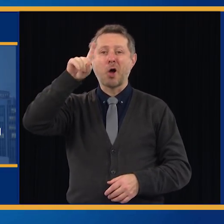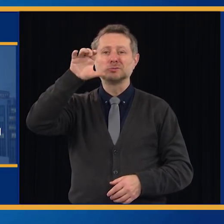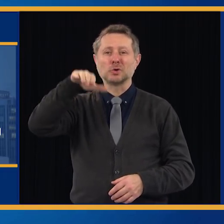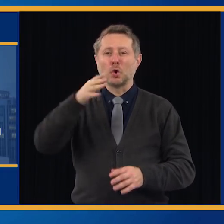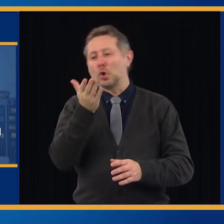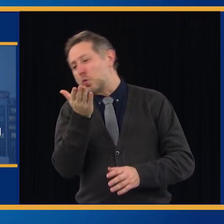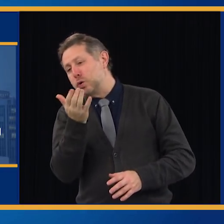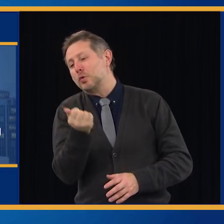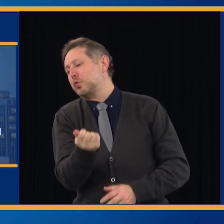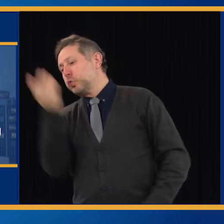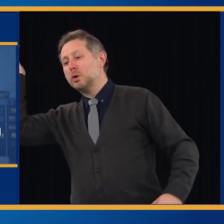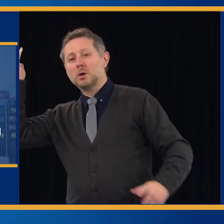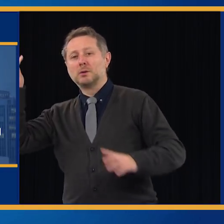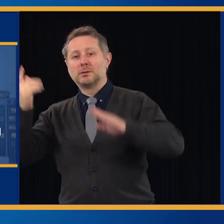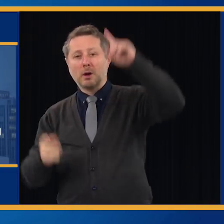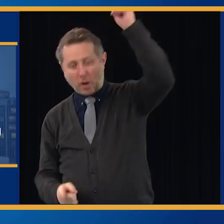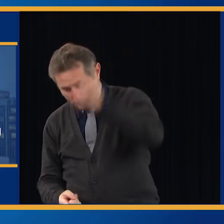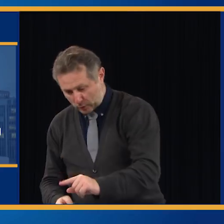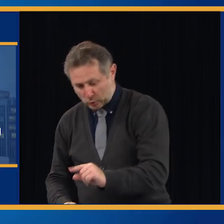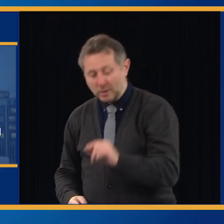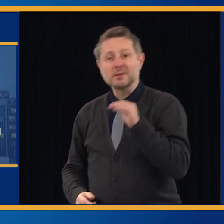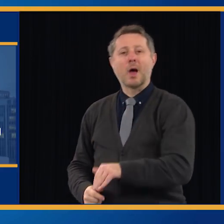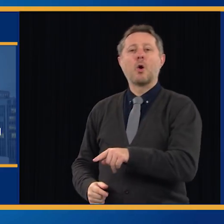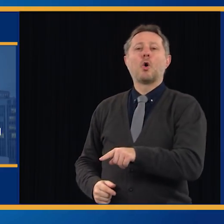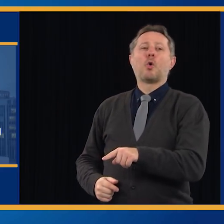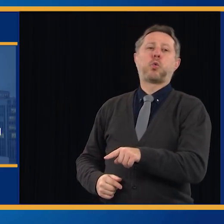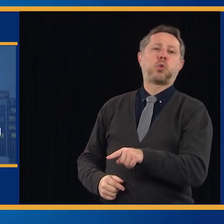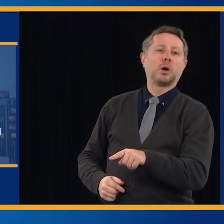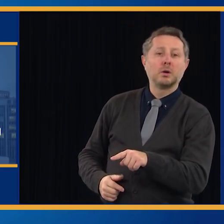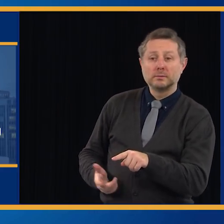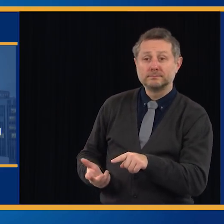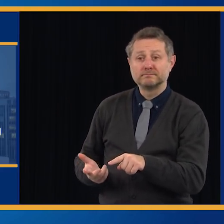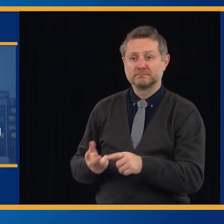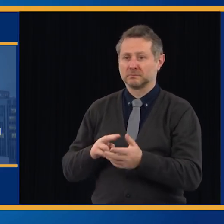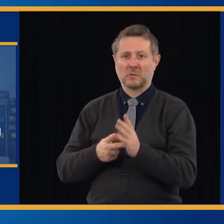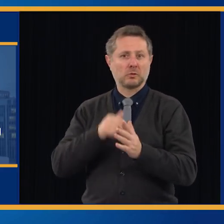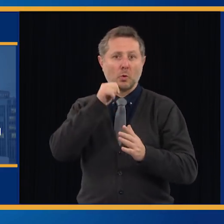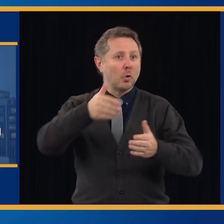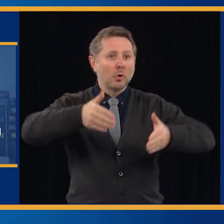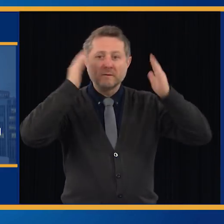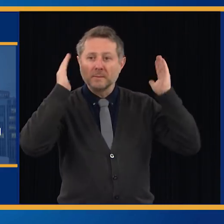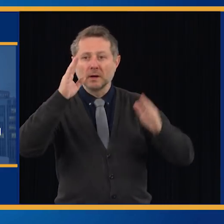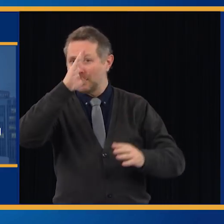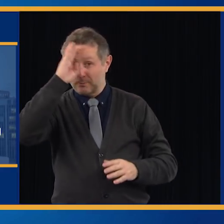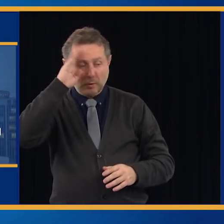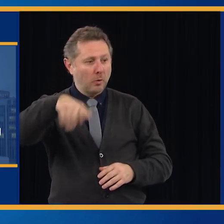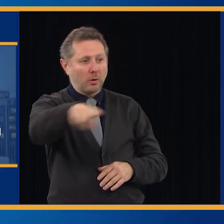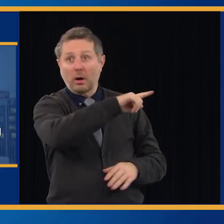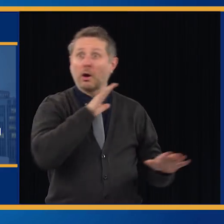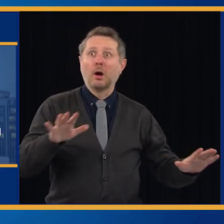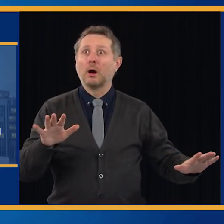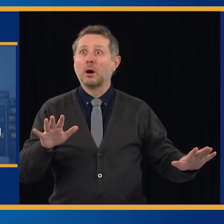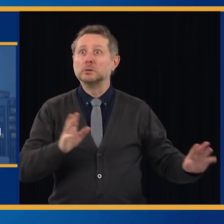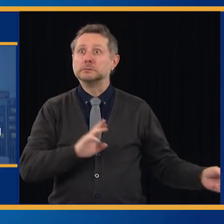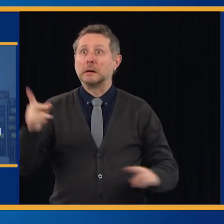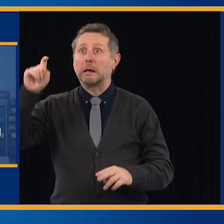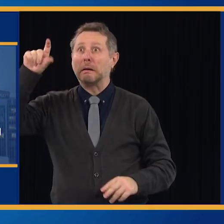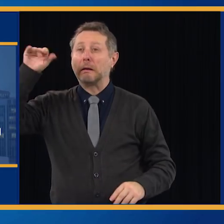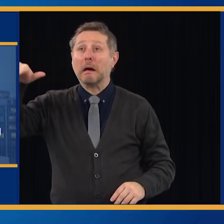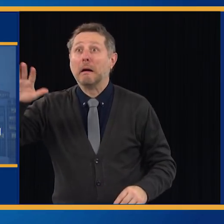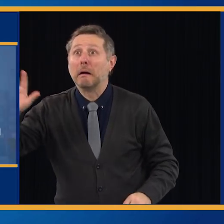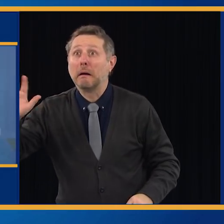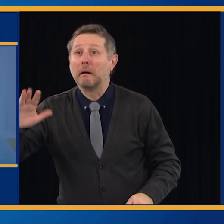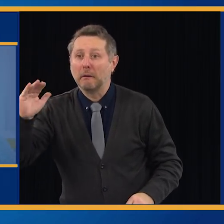didn't overwhelm the hospital system, and a percentage of those people who got seriously ill would have passed away. So we